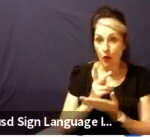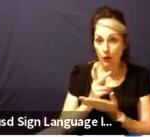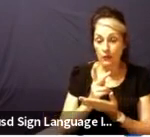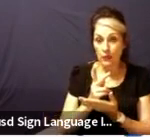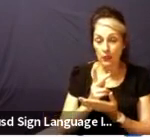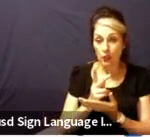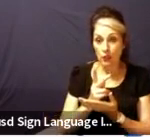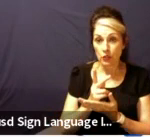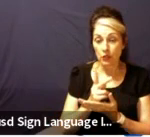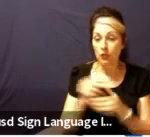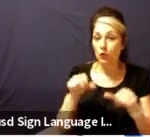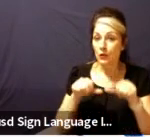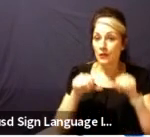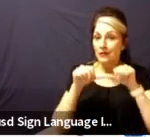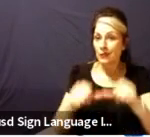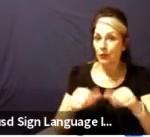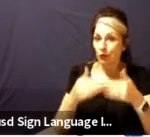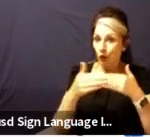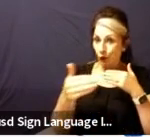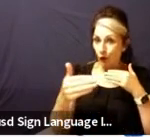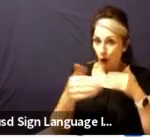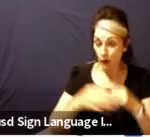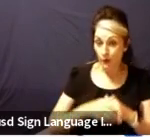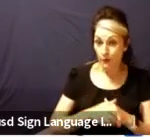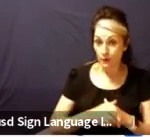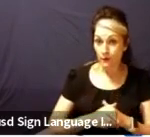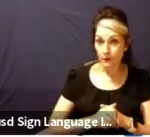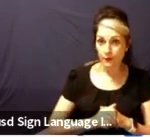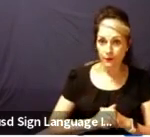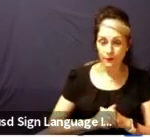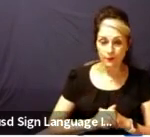in order to continue to go forward.